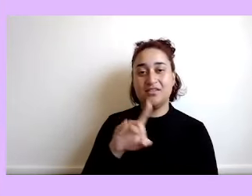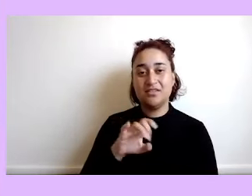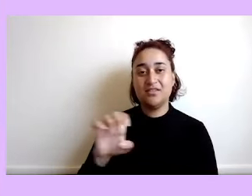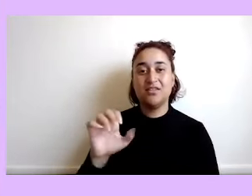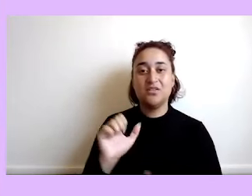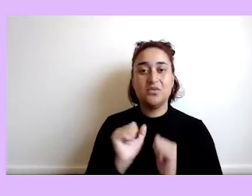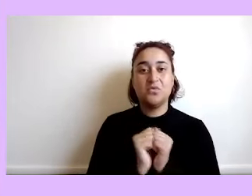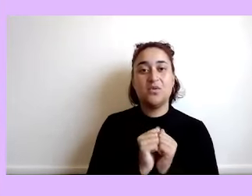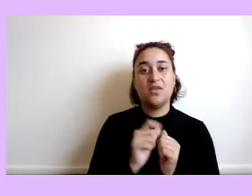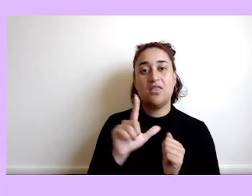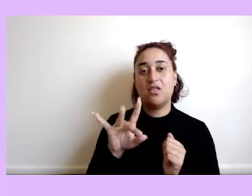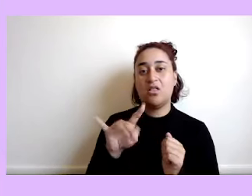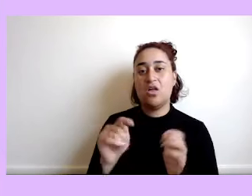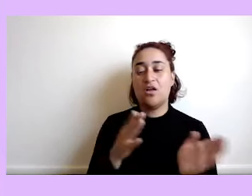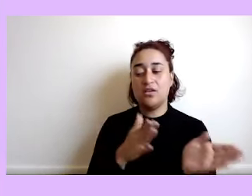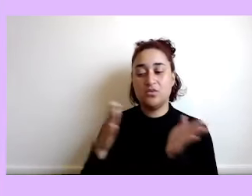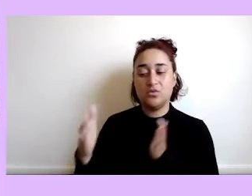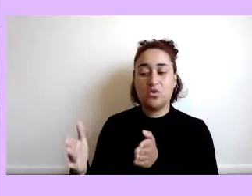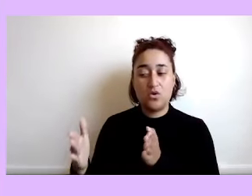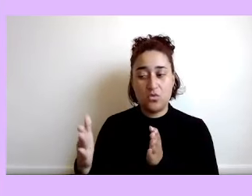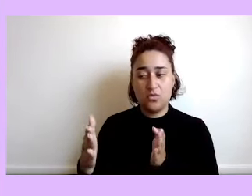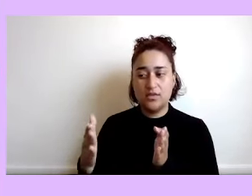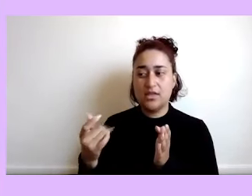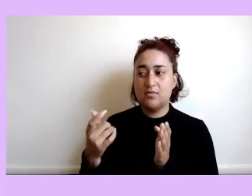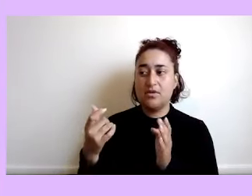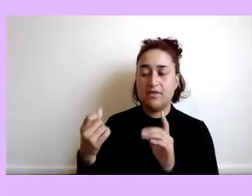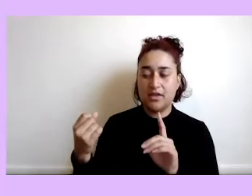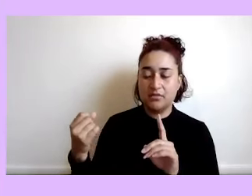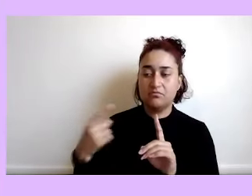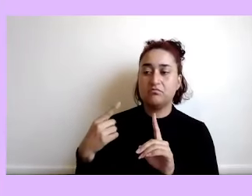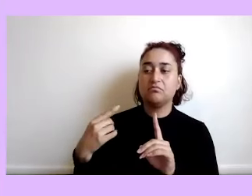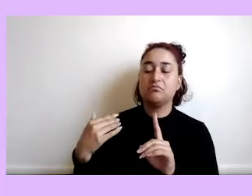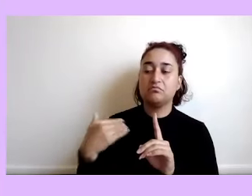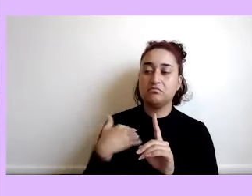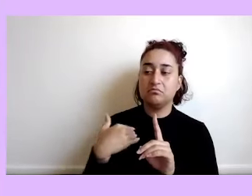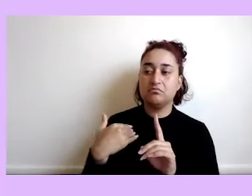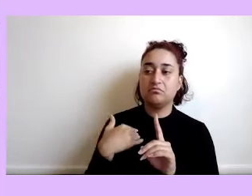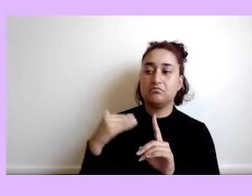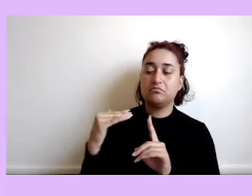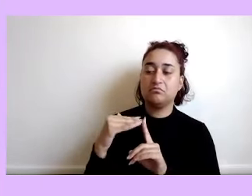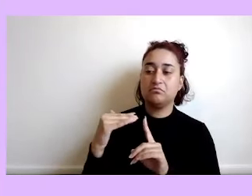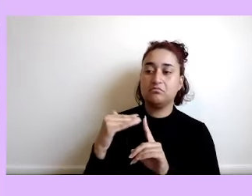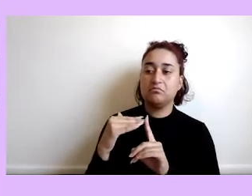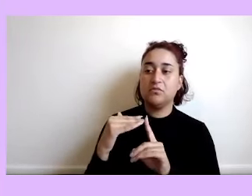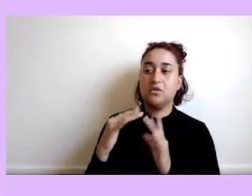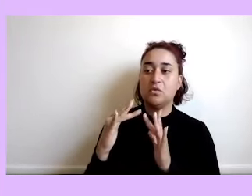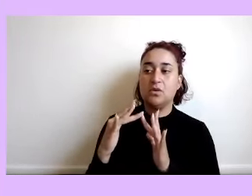like the trigger for this in some ways around in like relation to our work too.